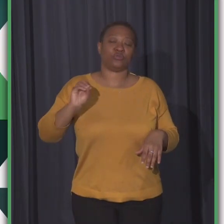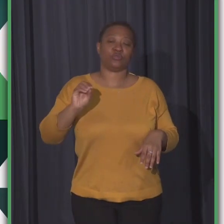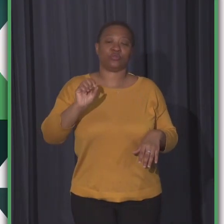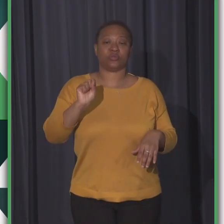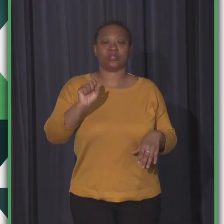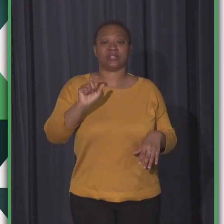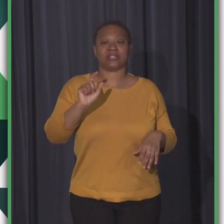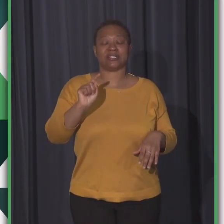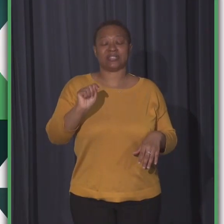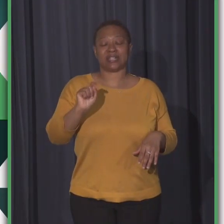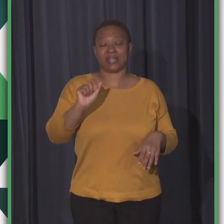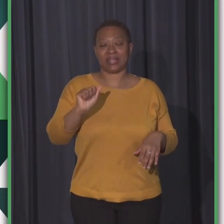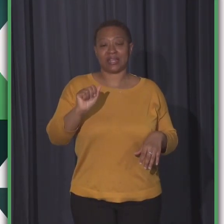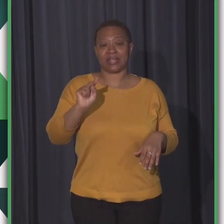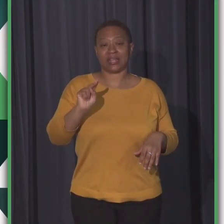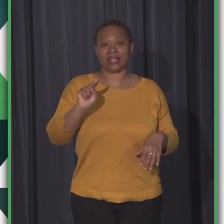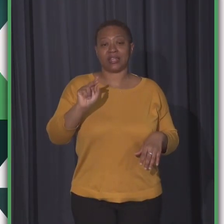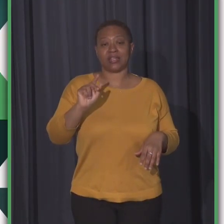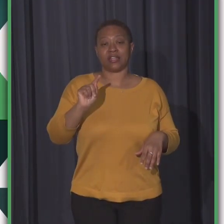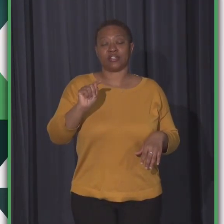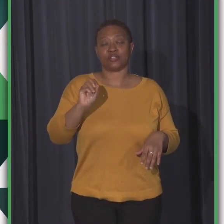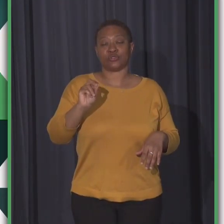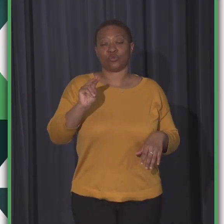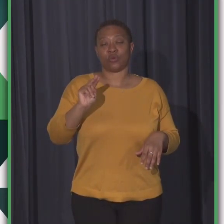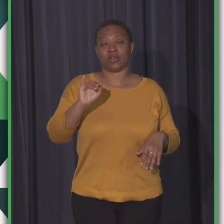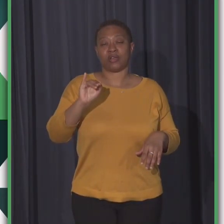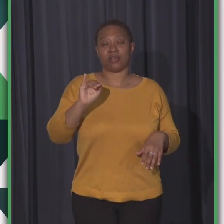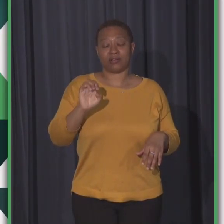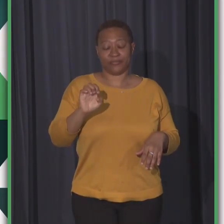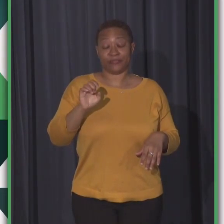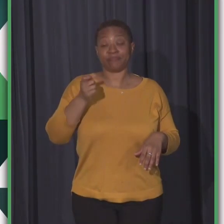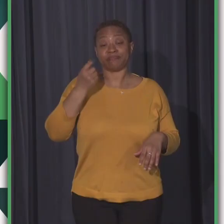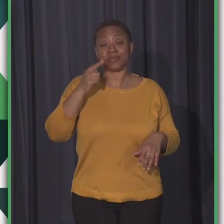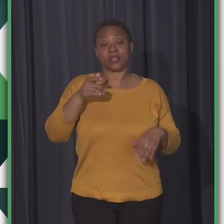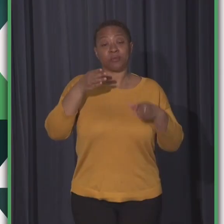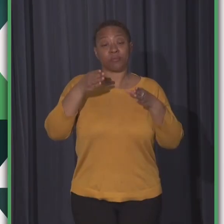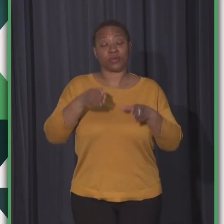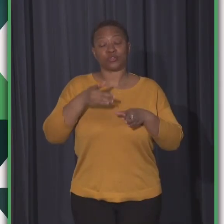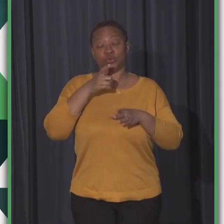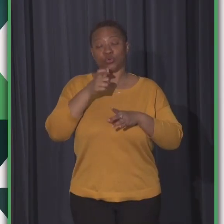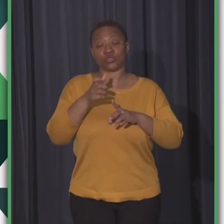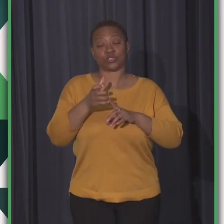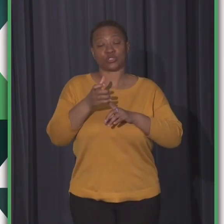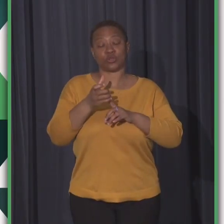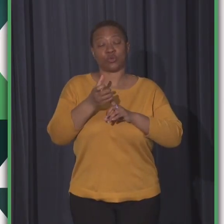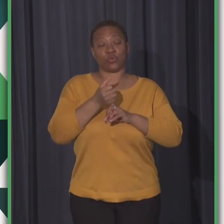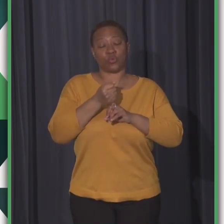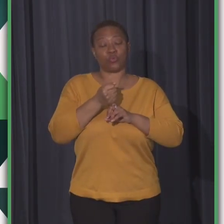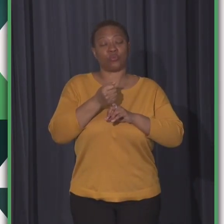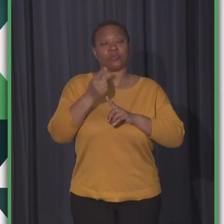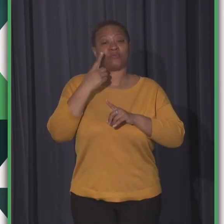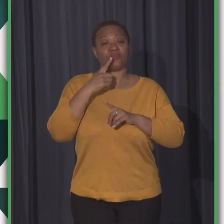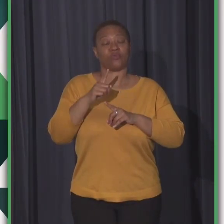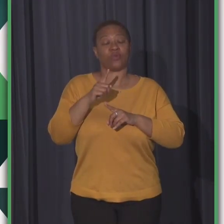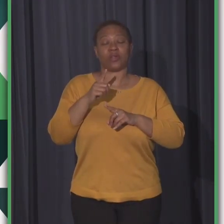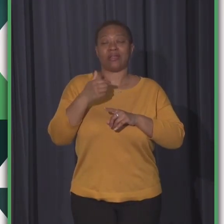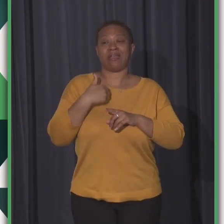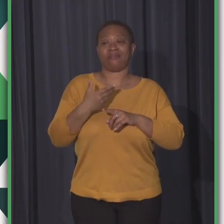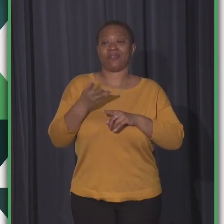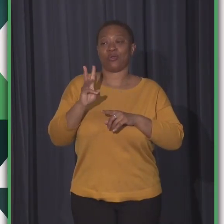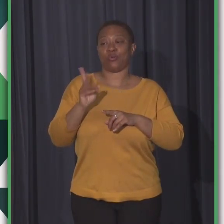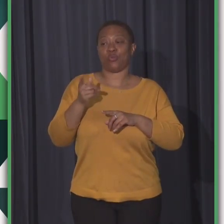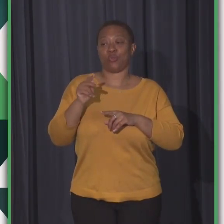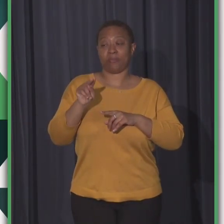St. Antoine, there was a individual that was arrested for weapons offenses. He made